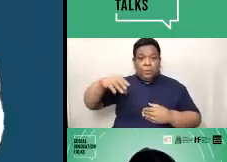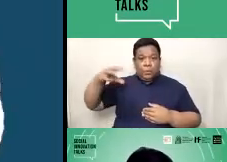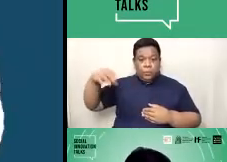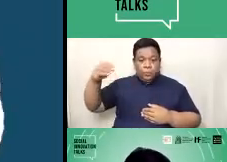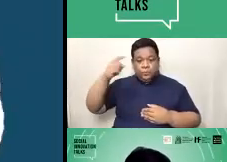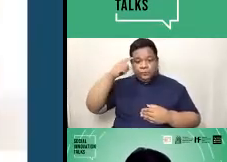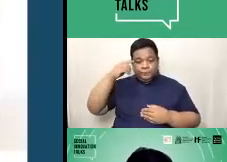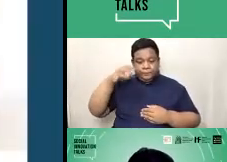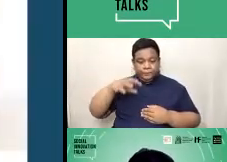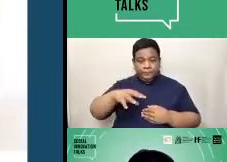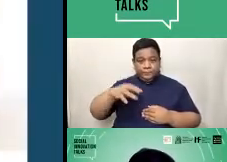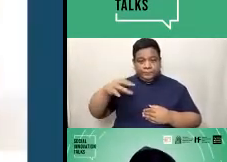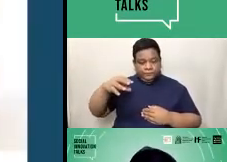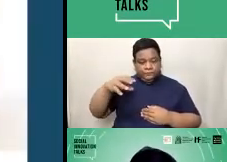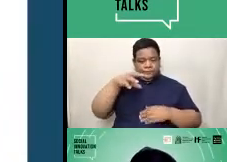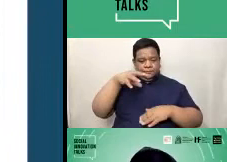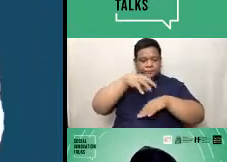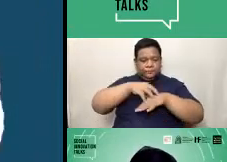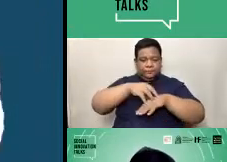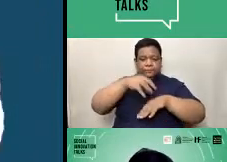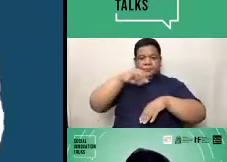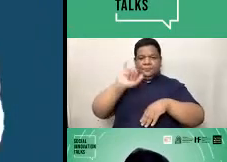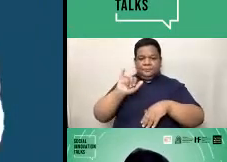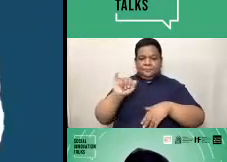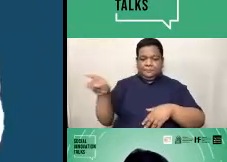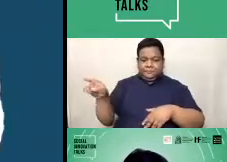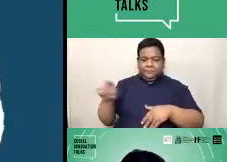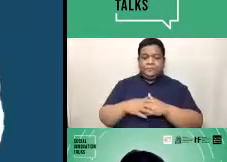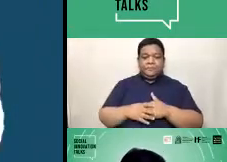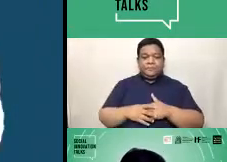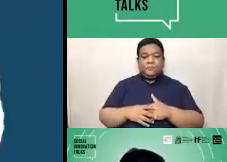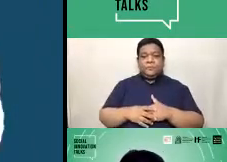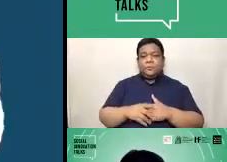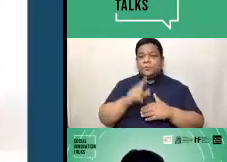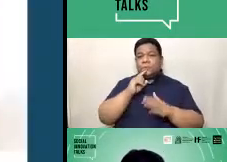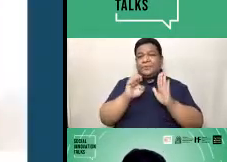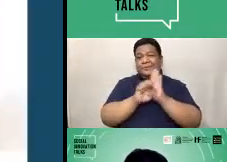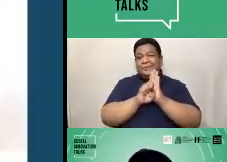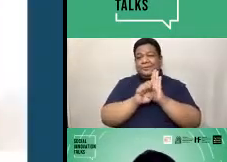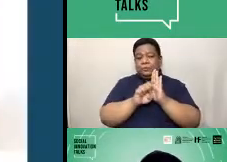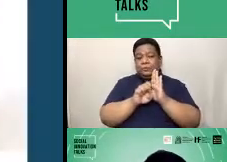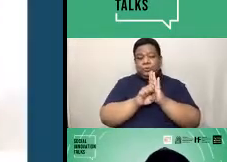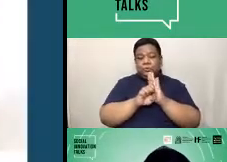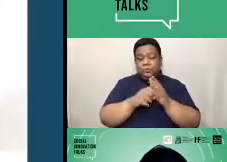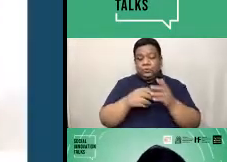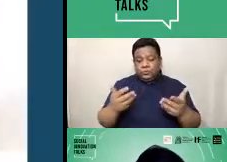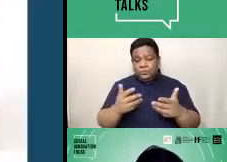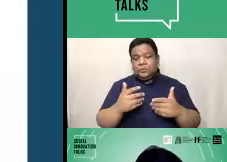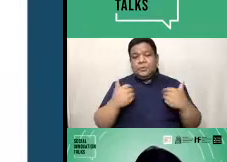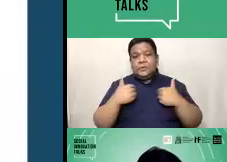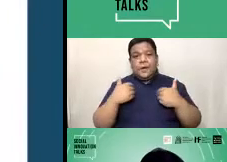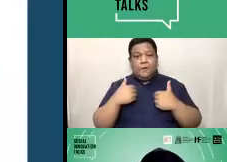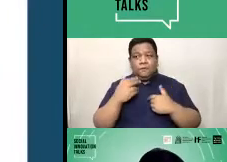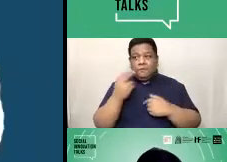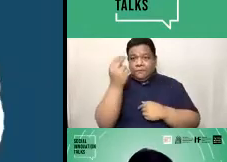cups, they have these suction end effectors also. So the example is that we're inspired by nature in